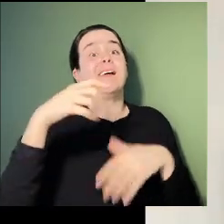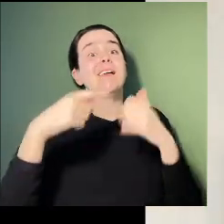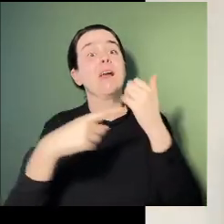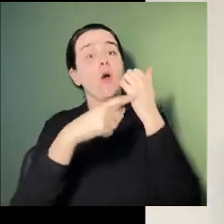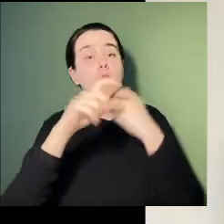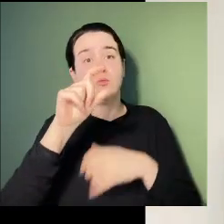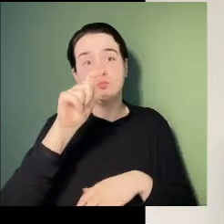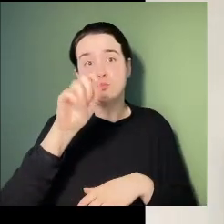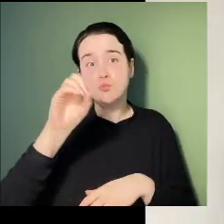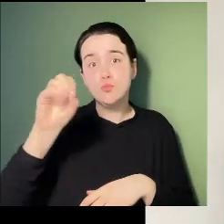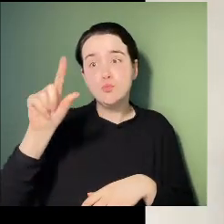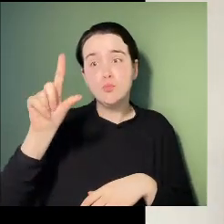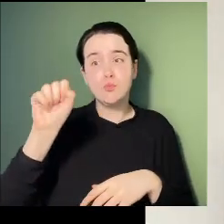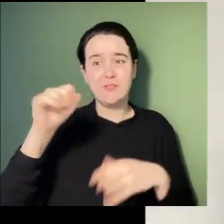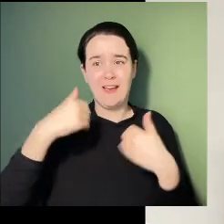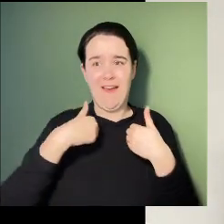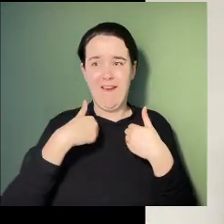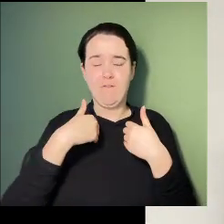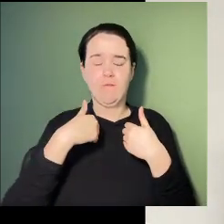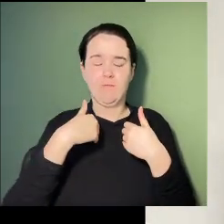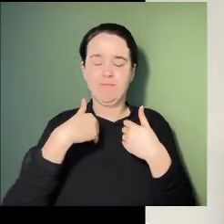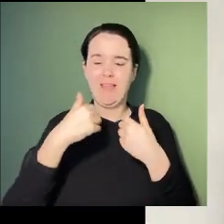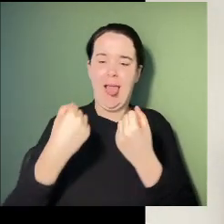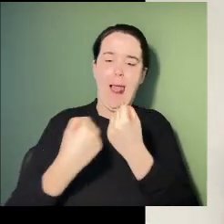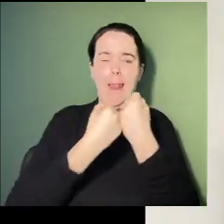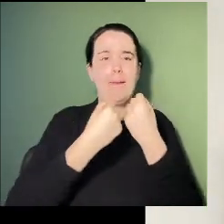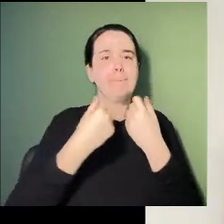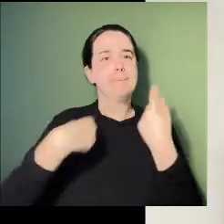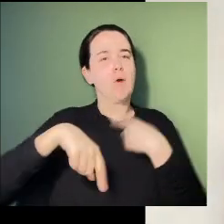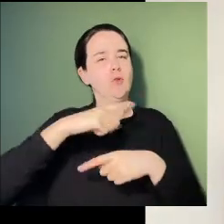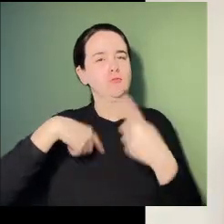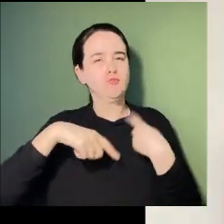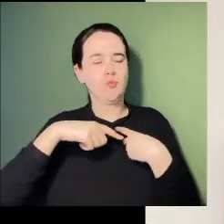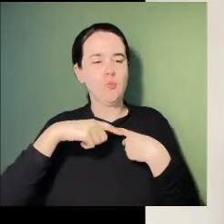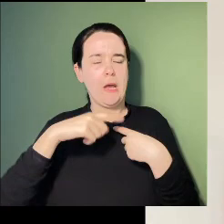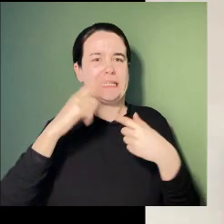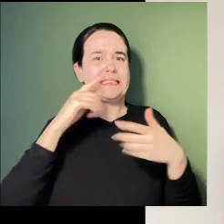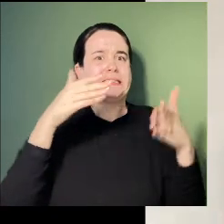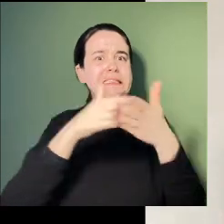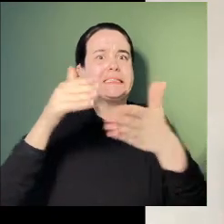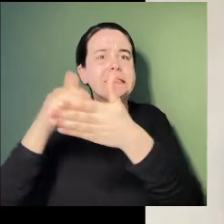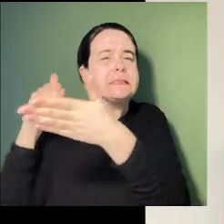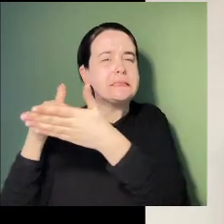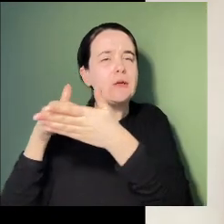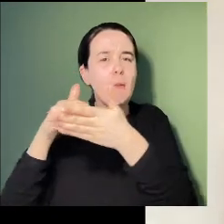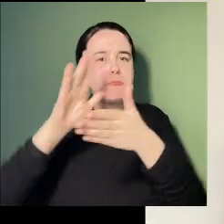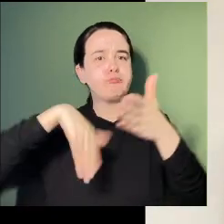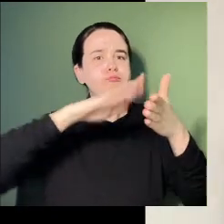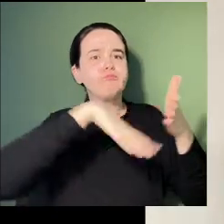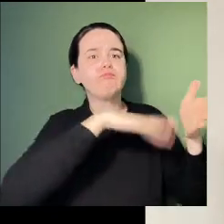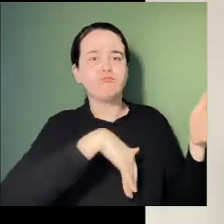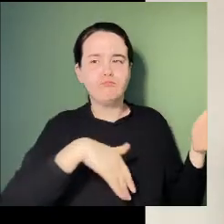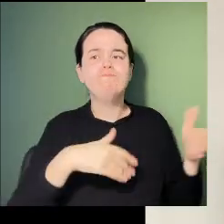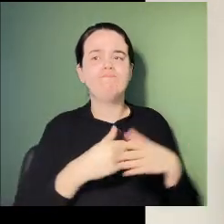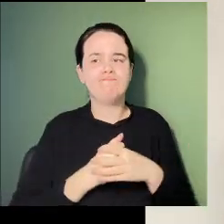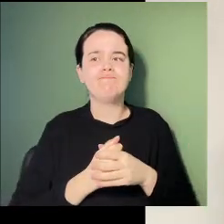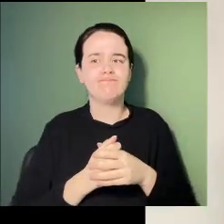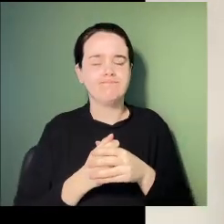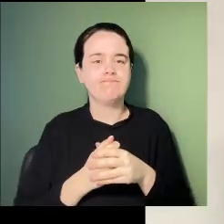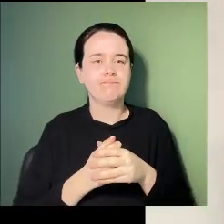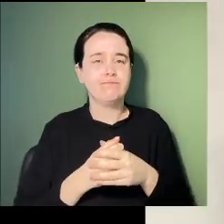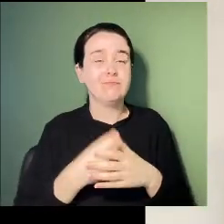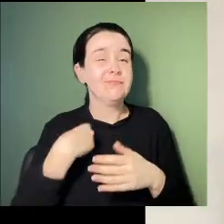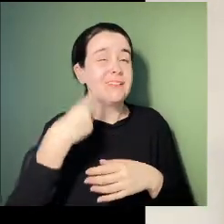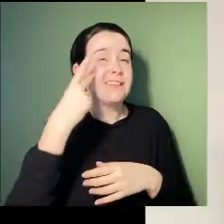used or can be used to help us overcome those challenges. So that's really the core of our discussion today. We're also looking to share